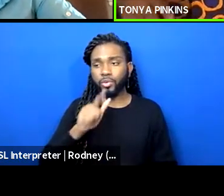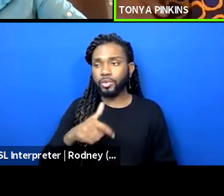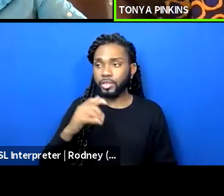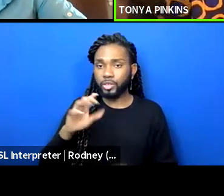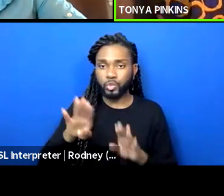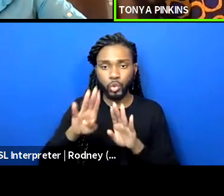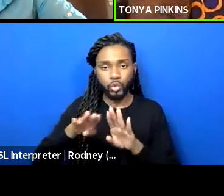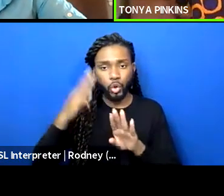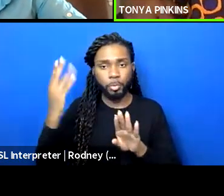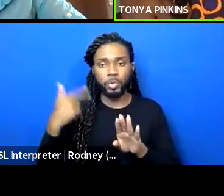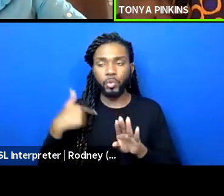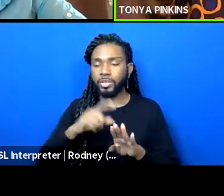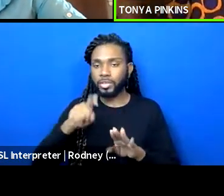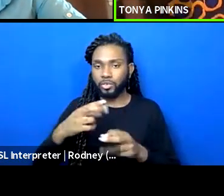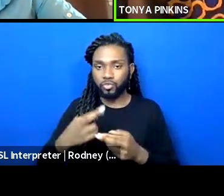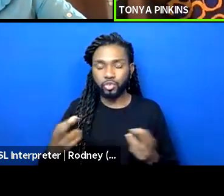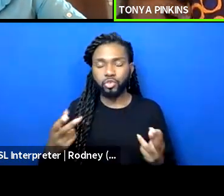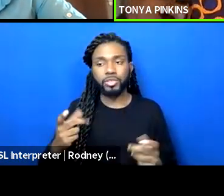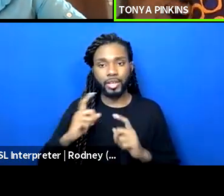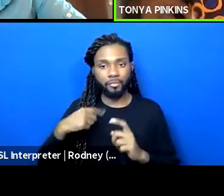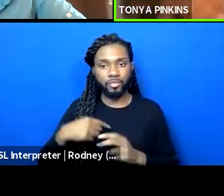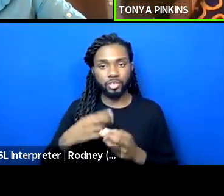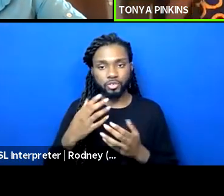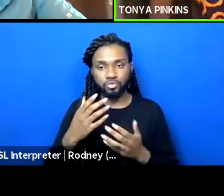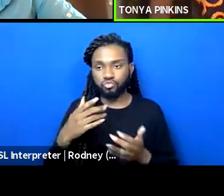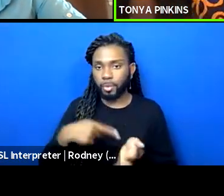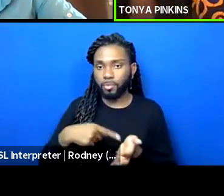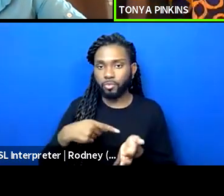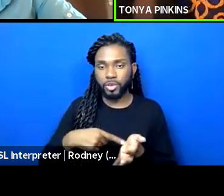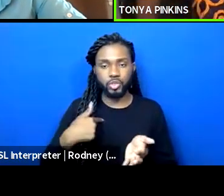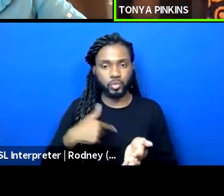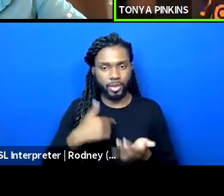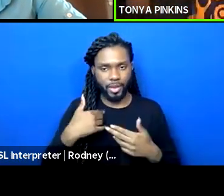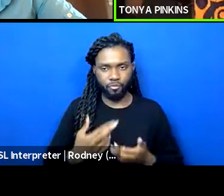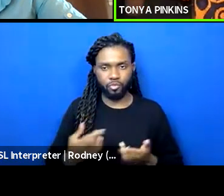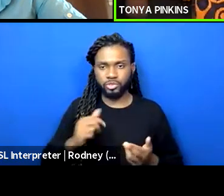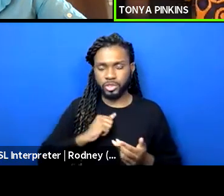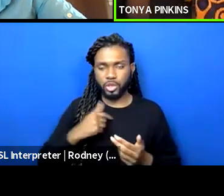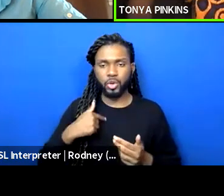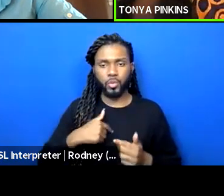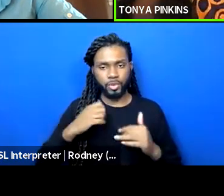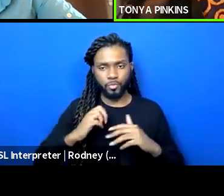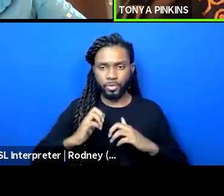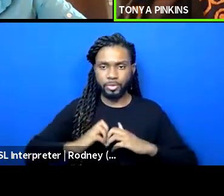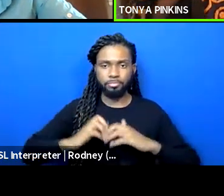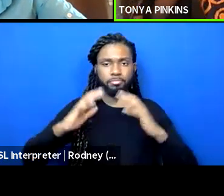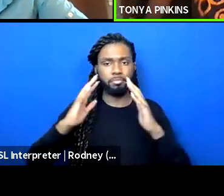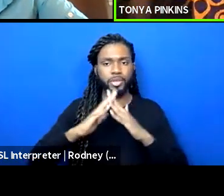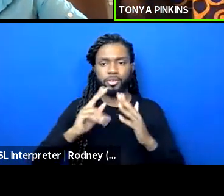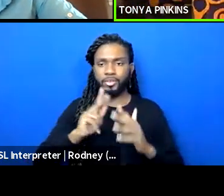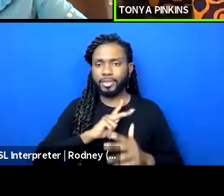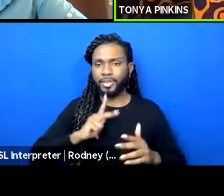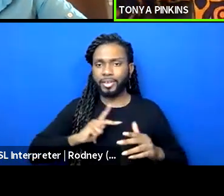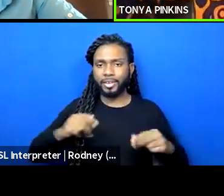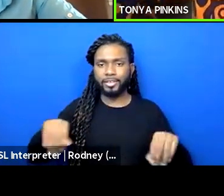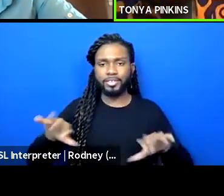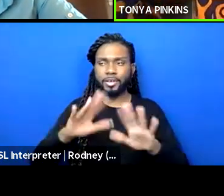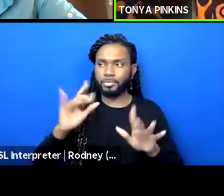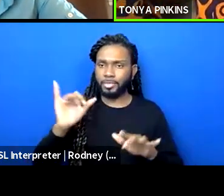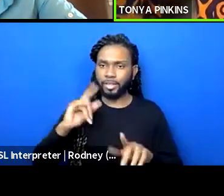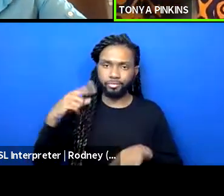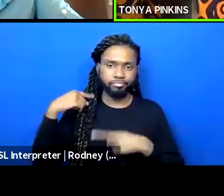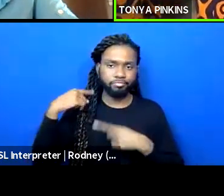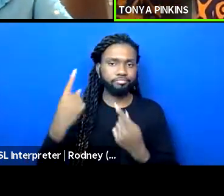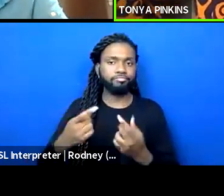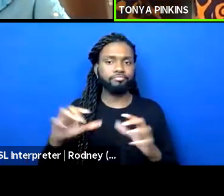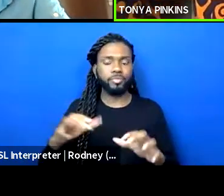need the resources. Give us our reparations. We have the resources. We will build kingdoms as we have done. We have a history that